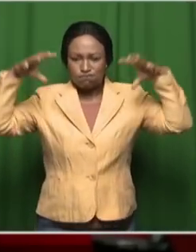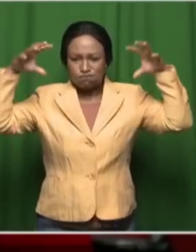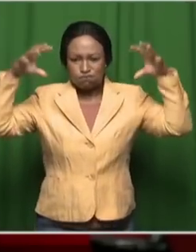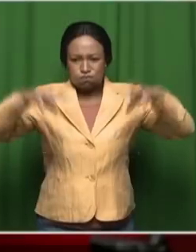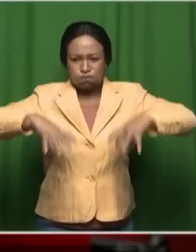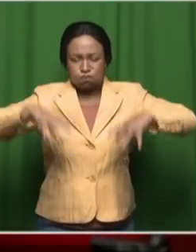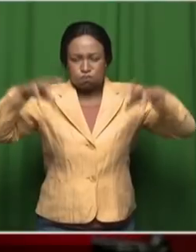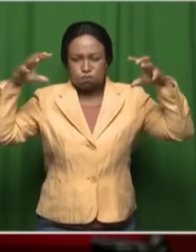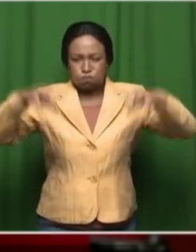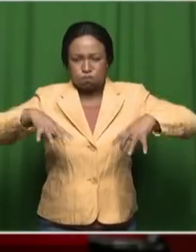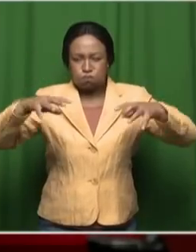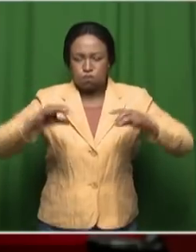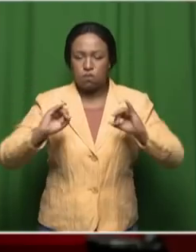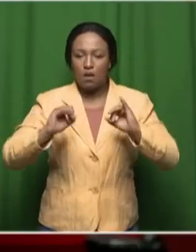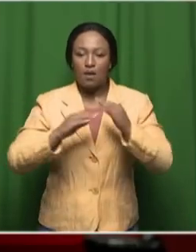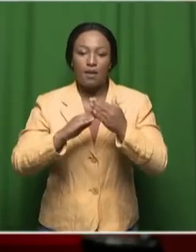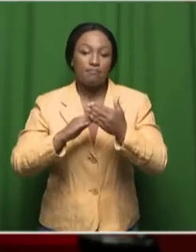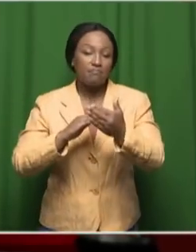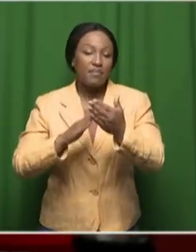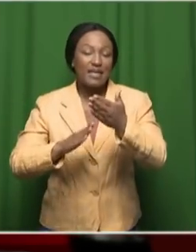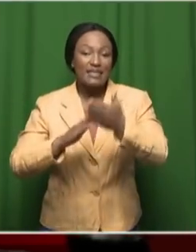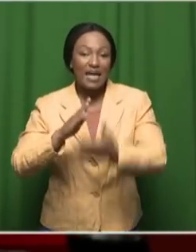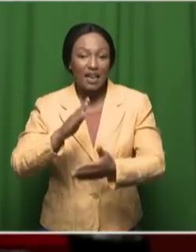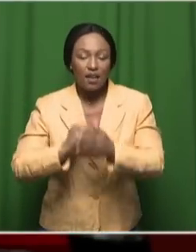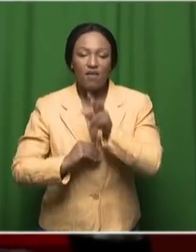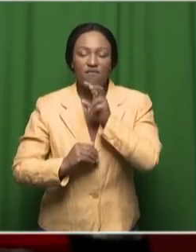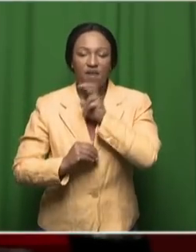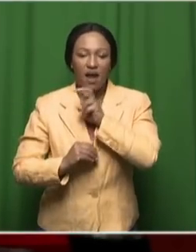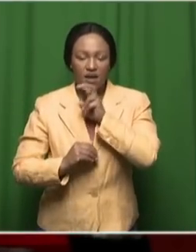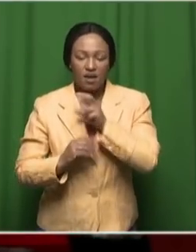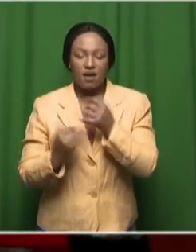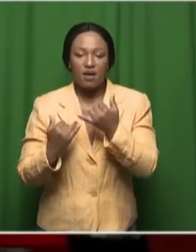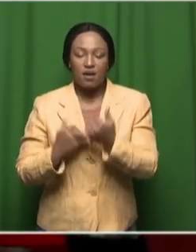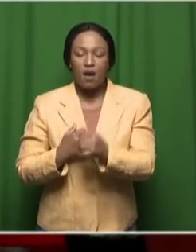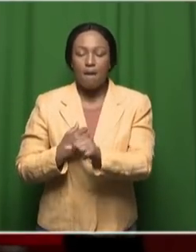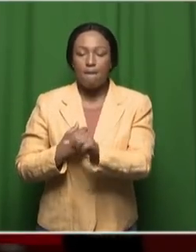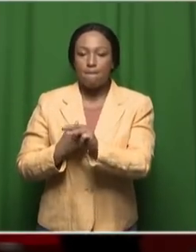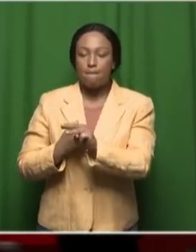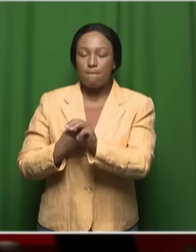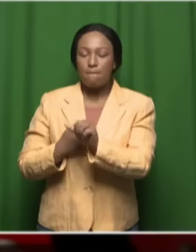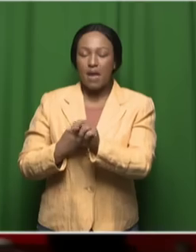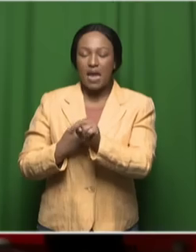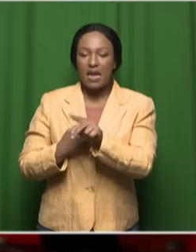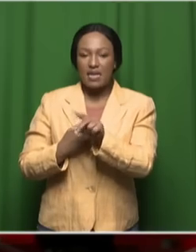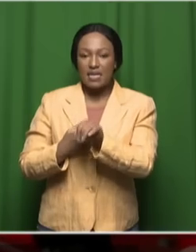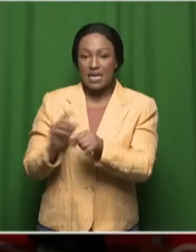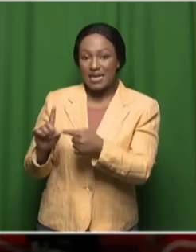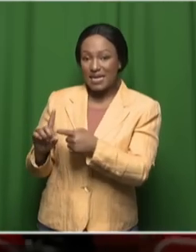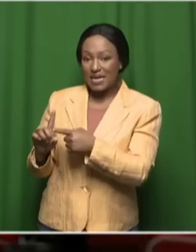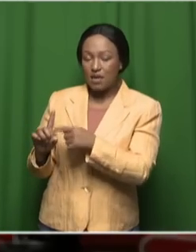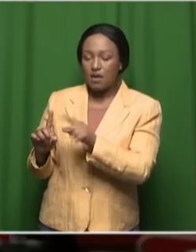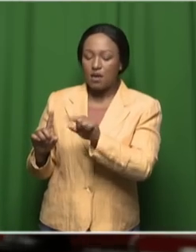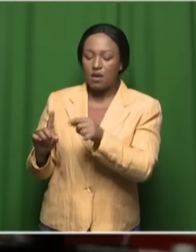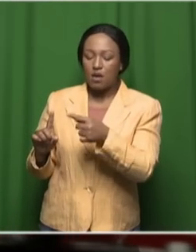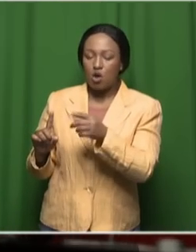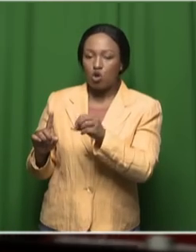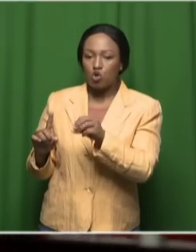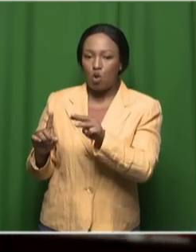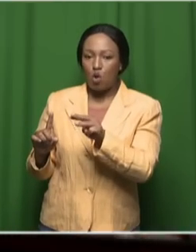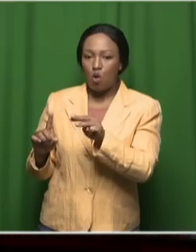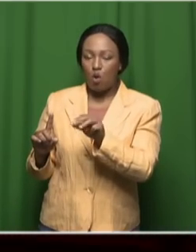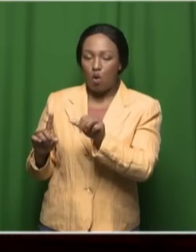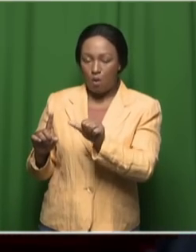the rest of the week, at least until Friday. But for an update now, I'm bringing in Mandy Thomas. She's a spokesperson for disaster risk management in Cape